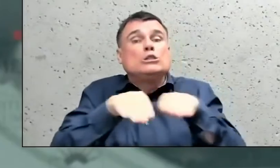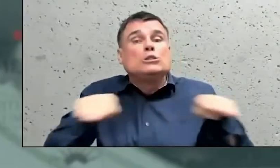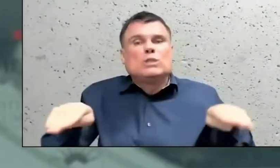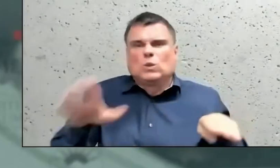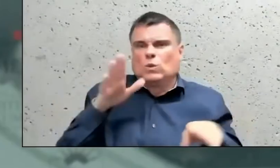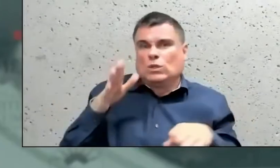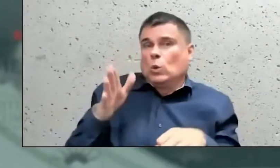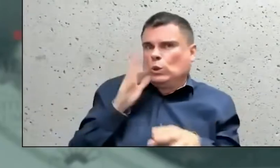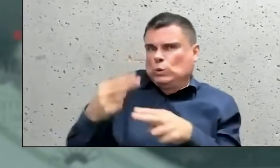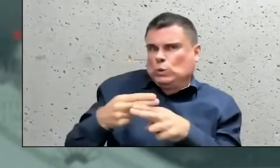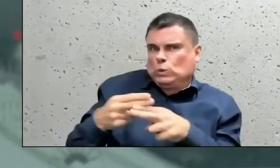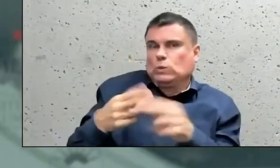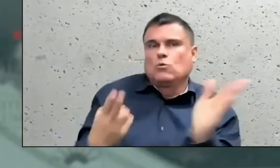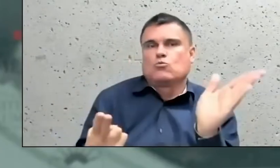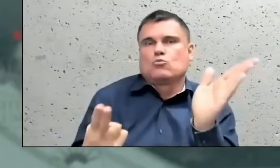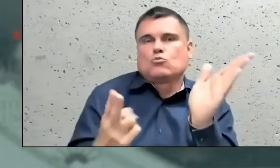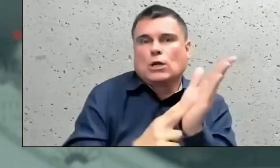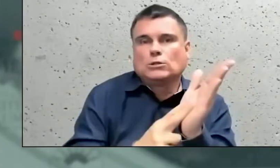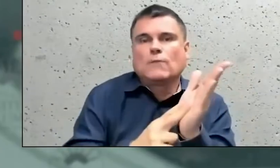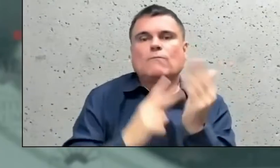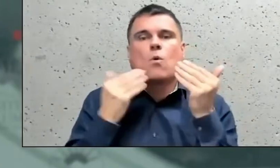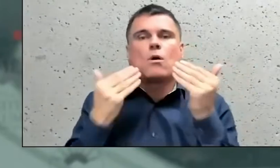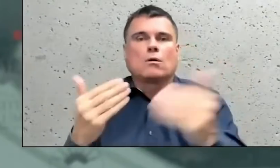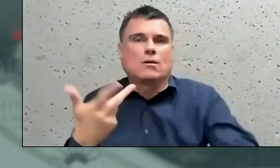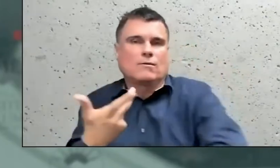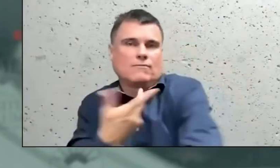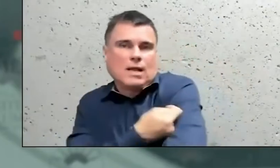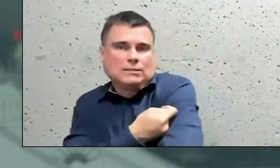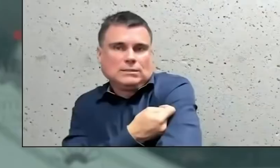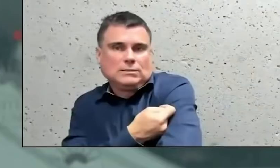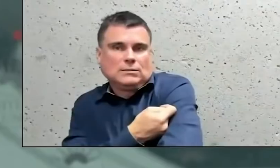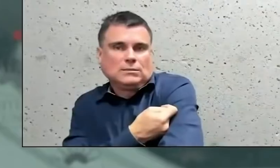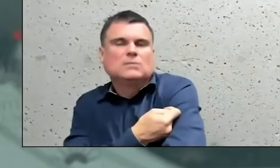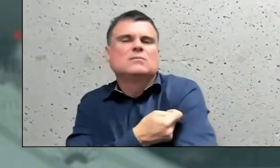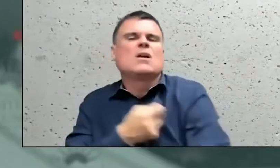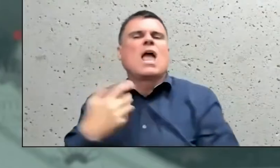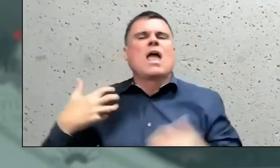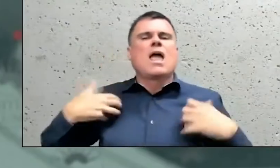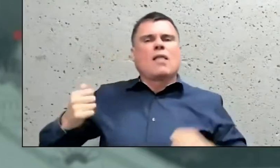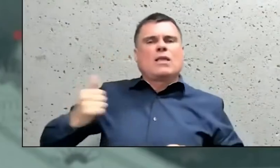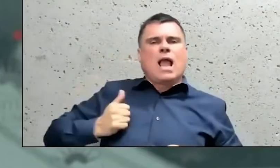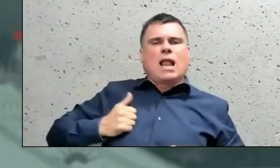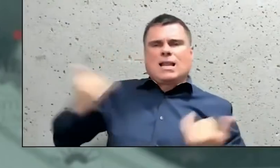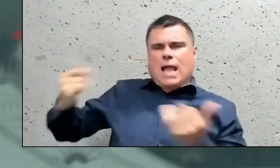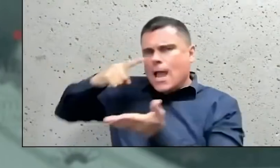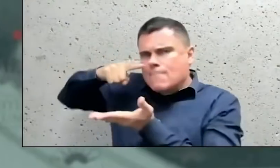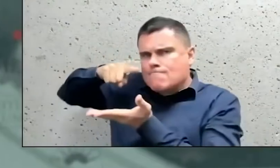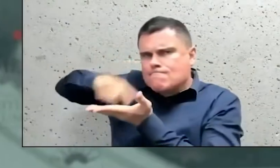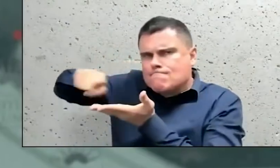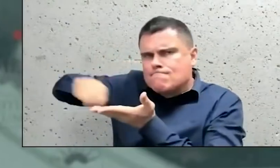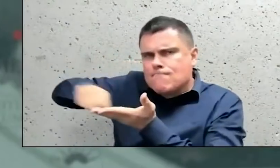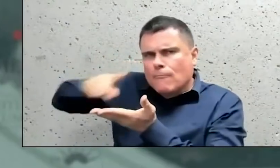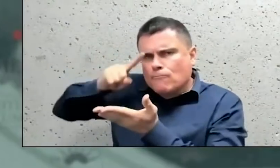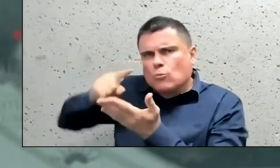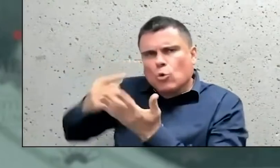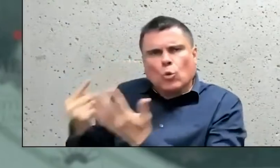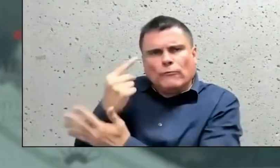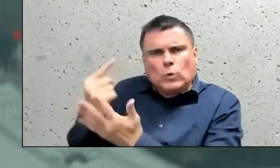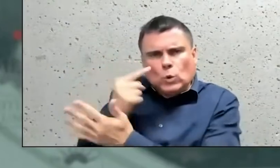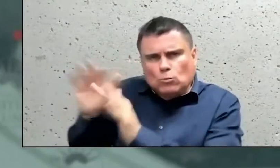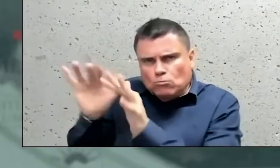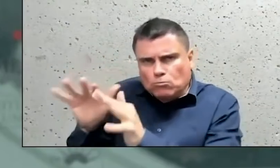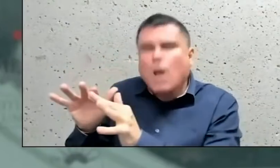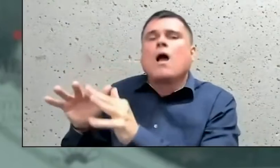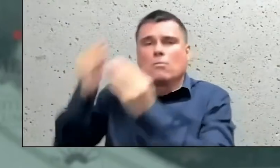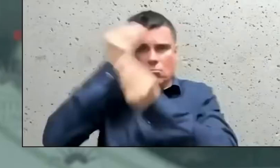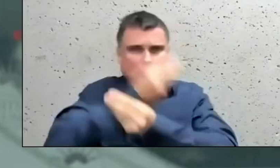to 11-year-olds is being reviewed right now by Health Canada, and we're hopeful that it will be approved very soon, and we can protect the younger